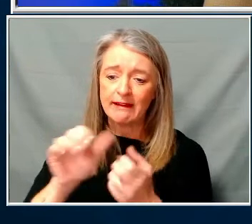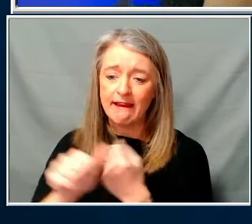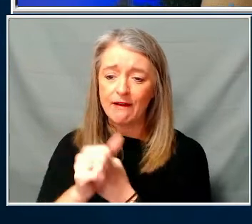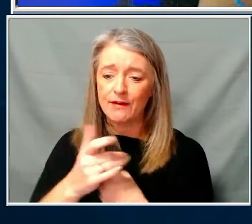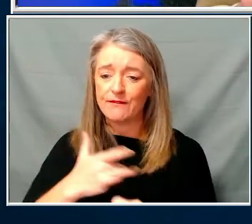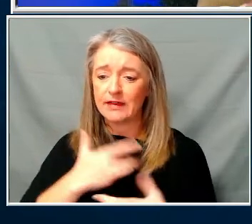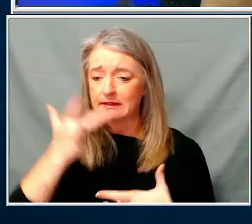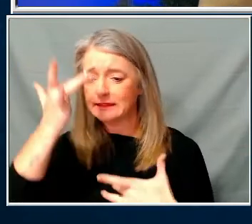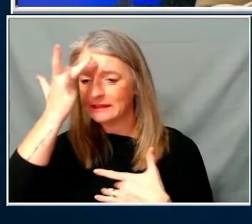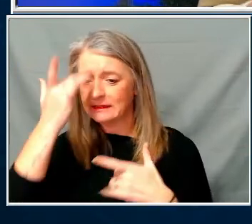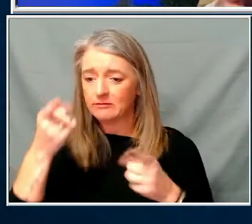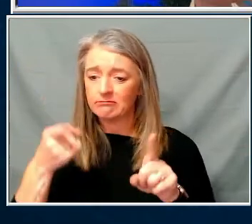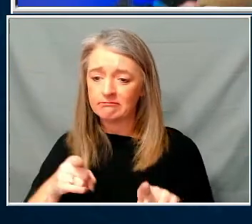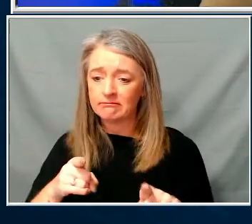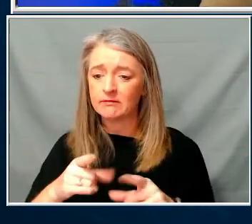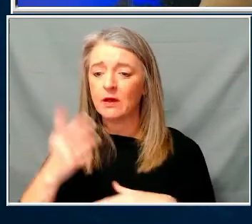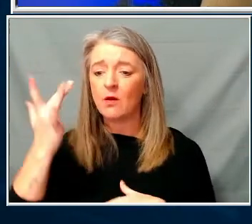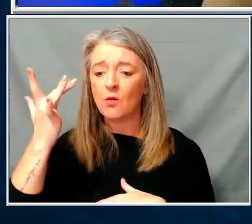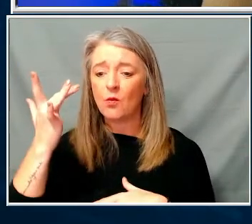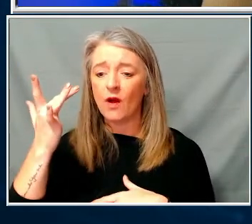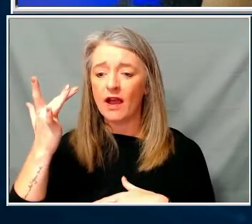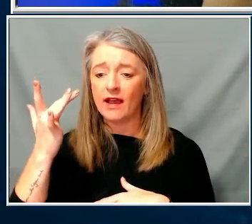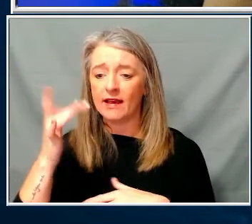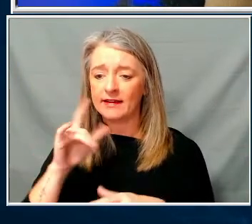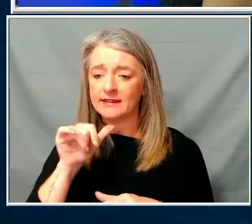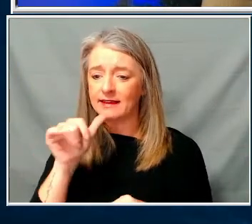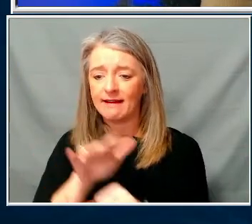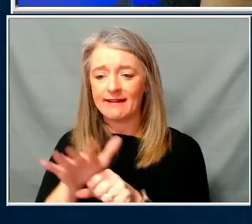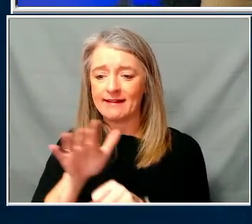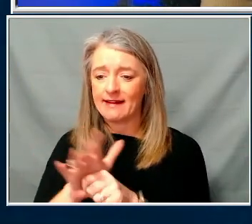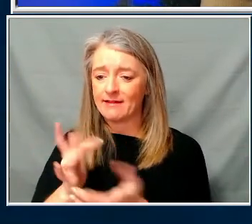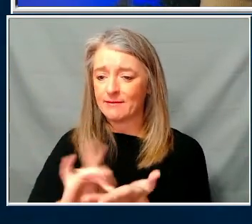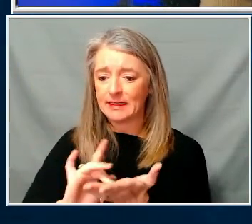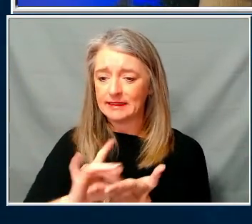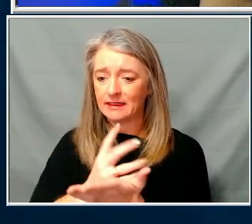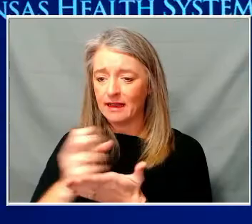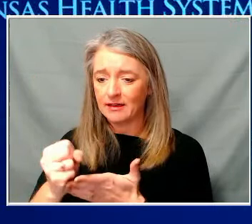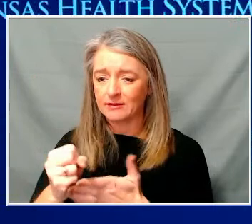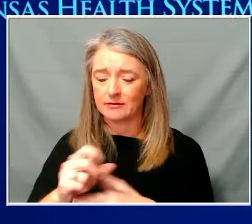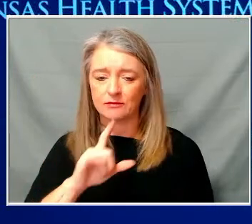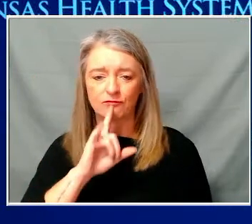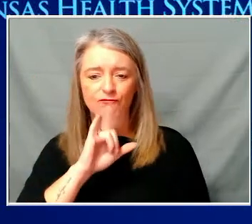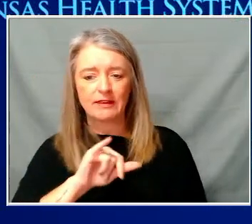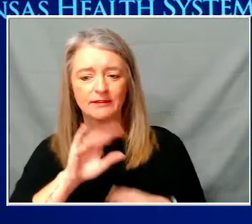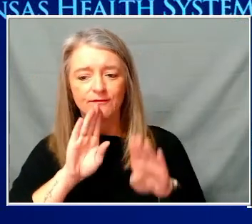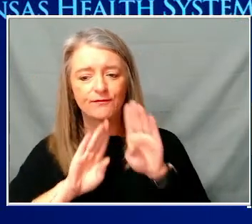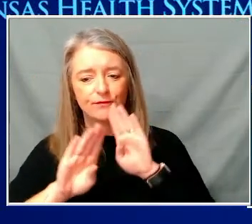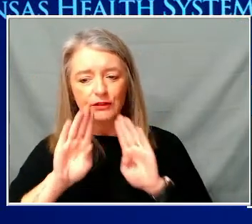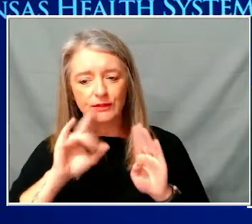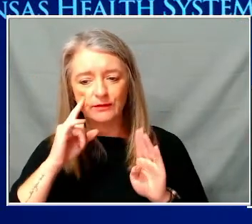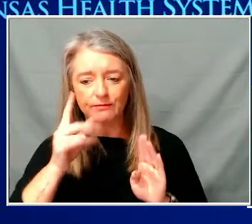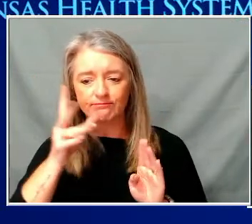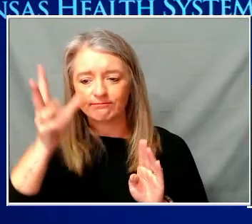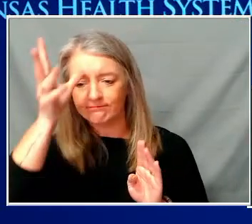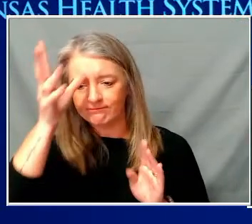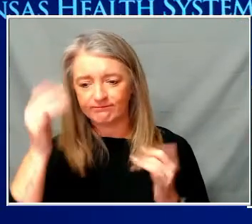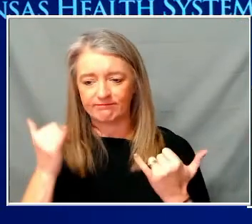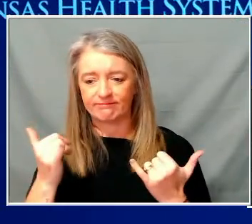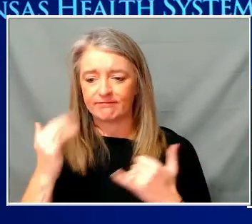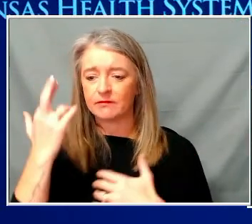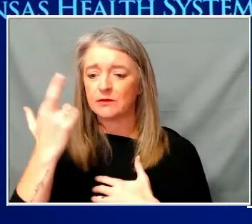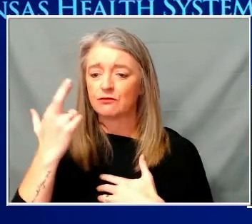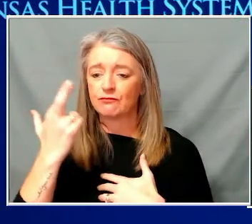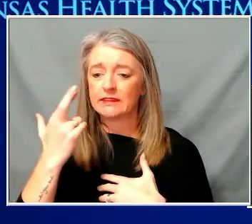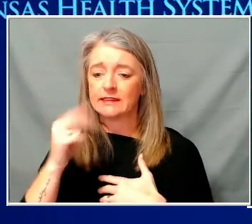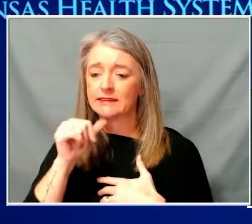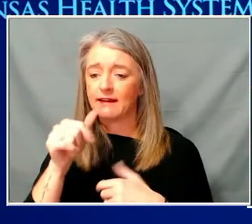sick. So why, first of all, is there a shortage? Yeah, it's unbelievably frustrating for parents right now, and the reason why we're having a